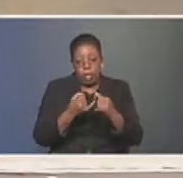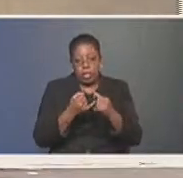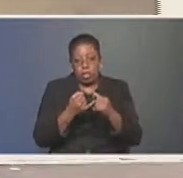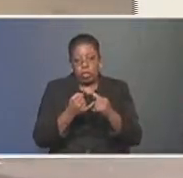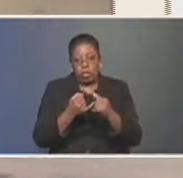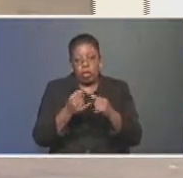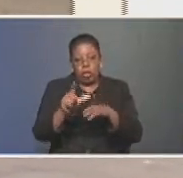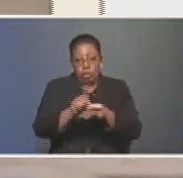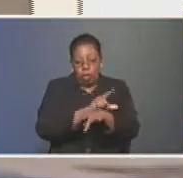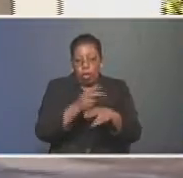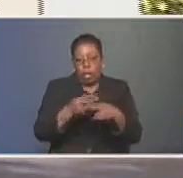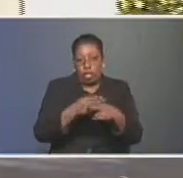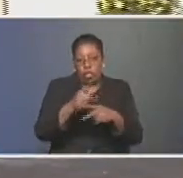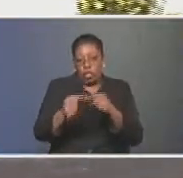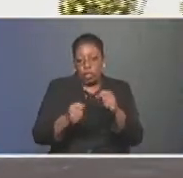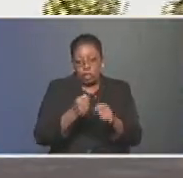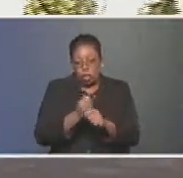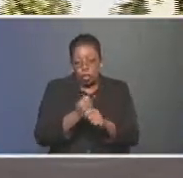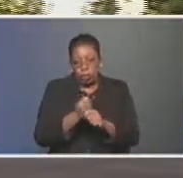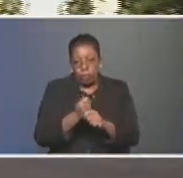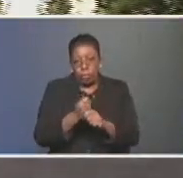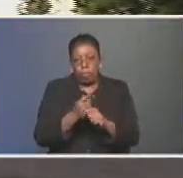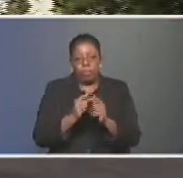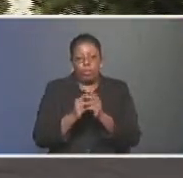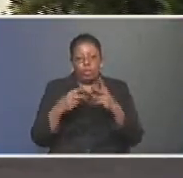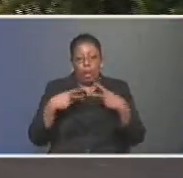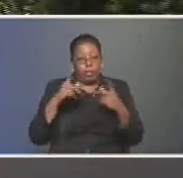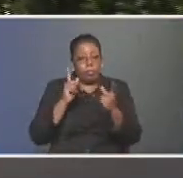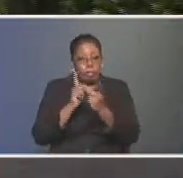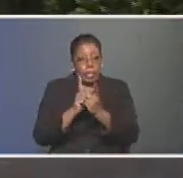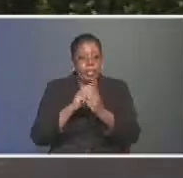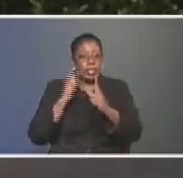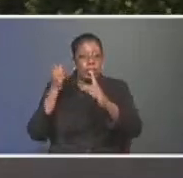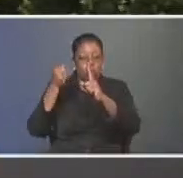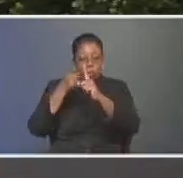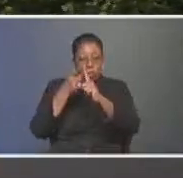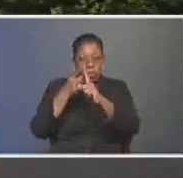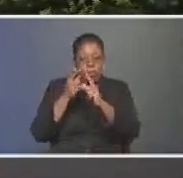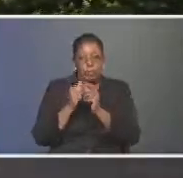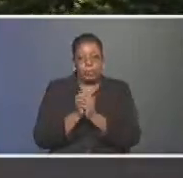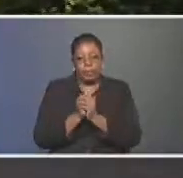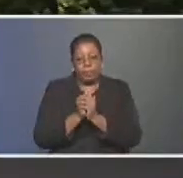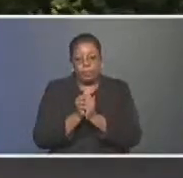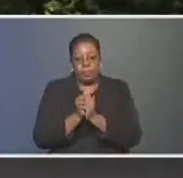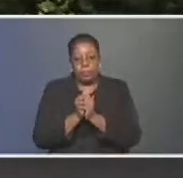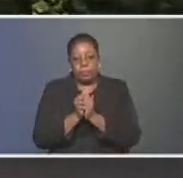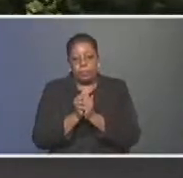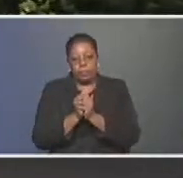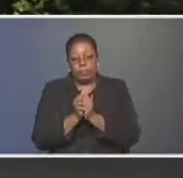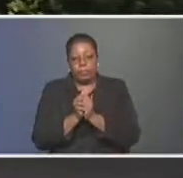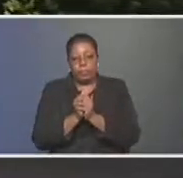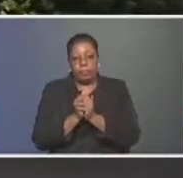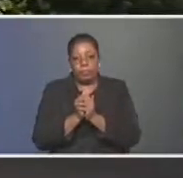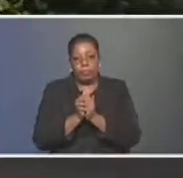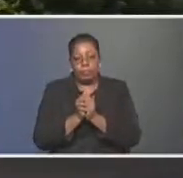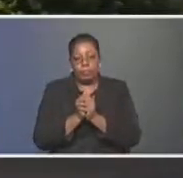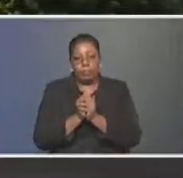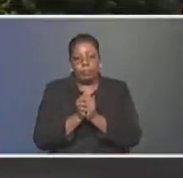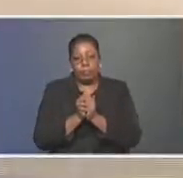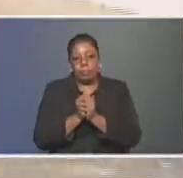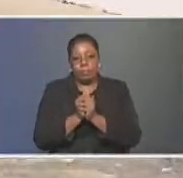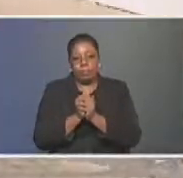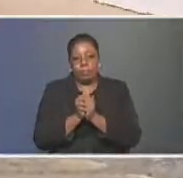long term, setting a timeline to meeting all its goals and objectives. Carla Palmer, ZNS Network